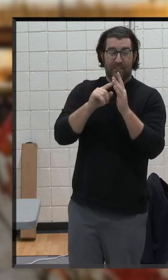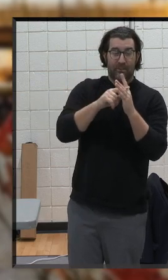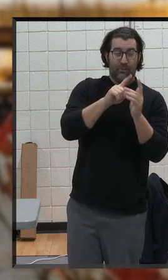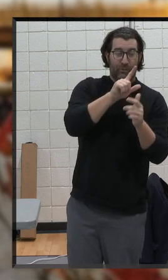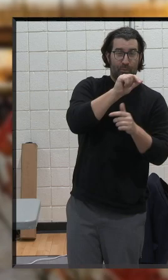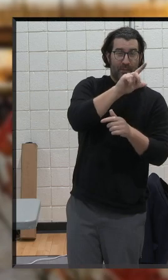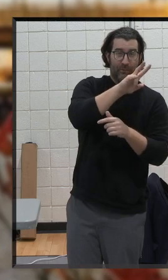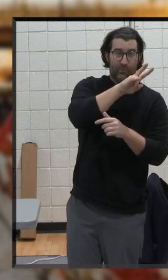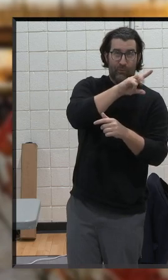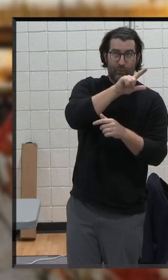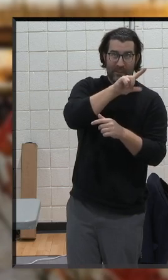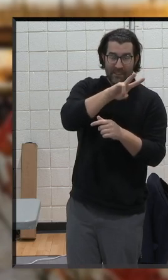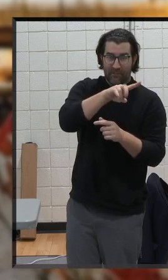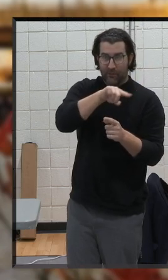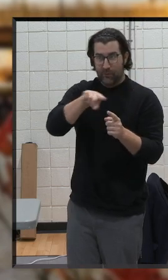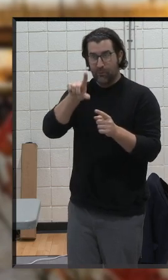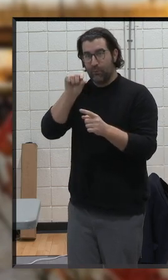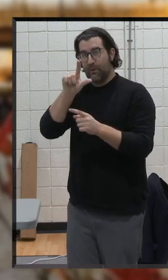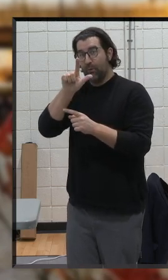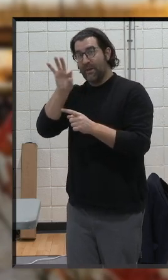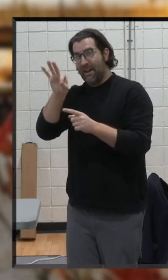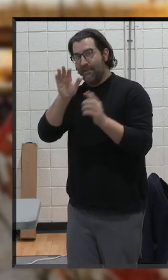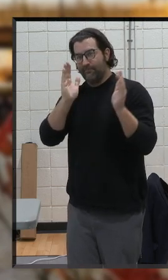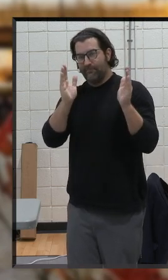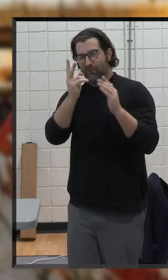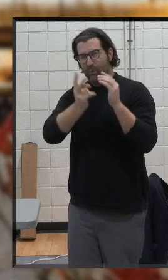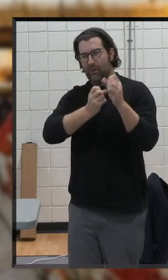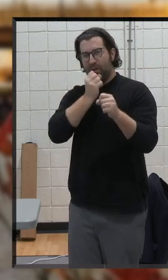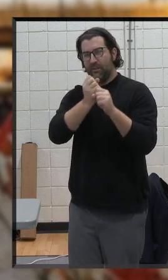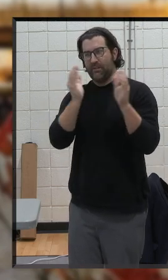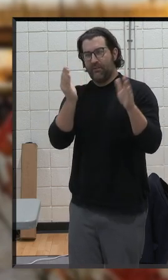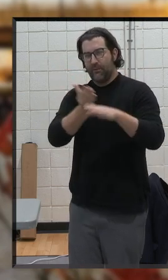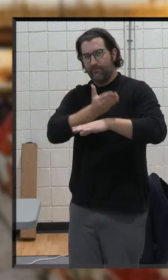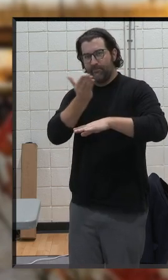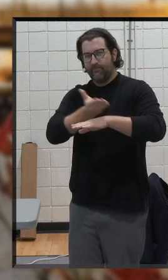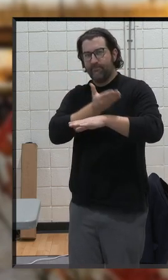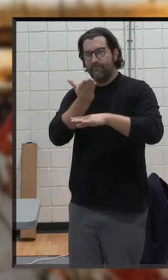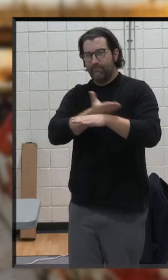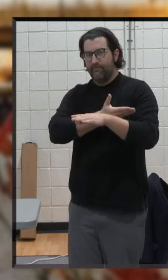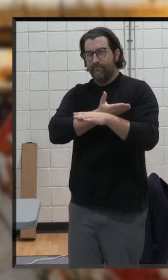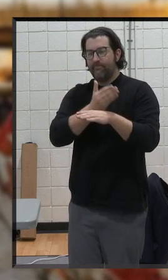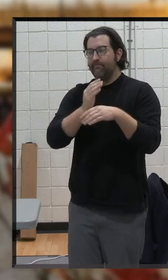2027 to 2029 for the rehabilitation work.